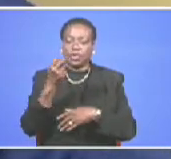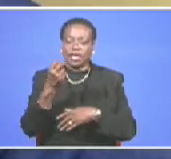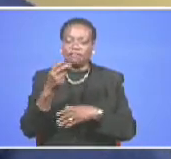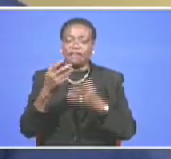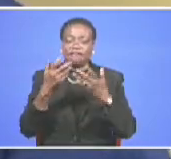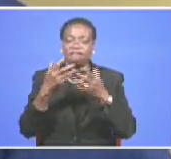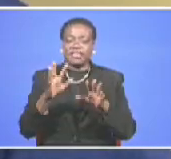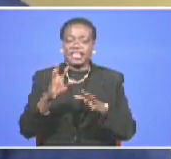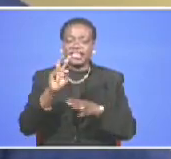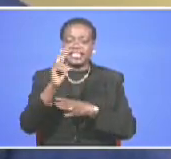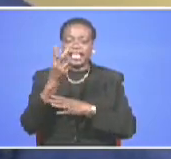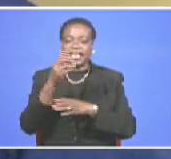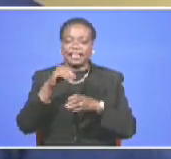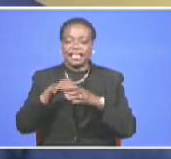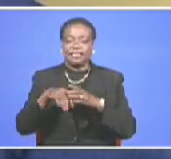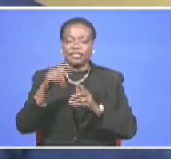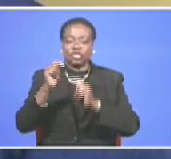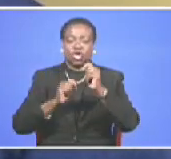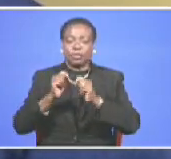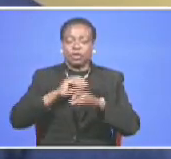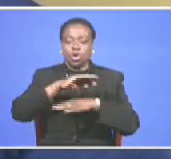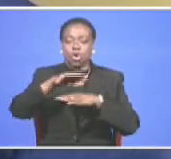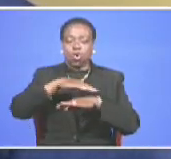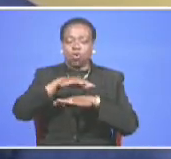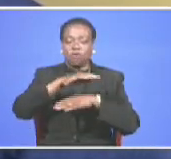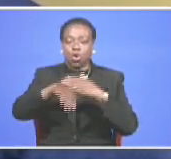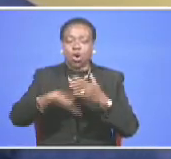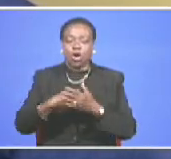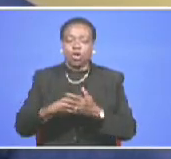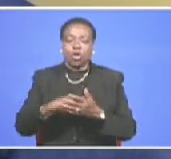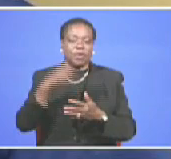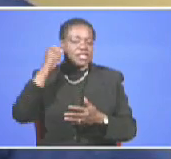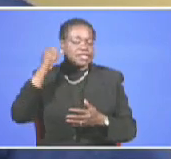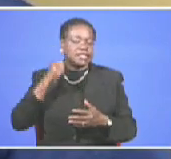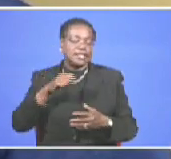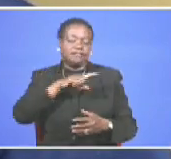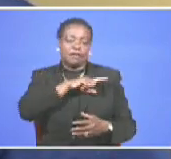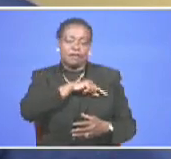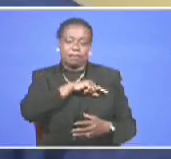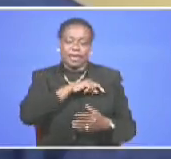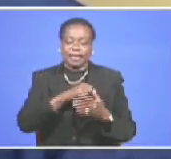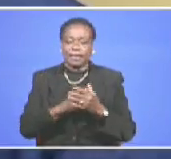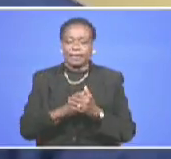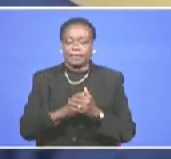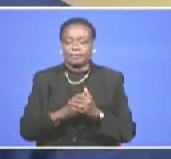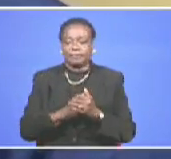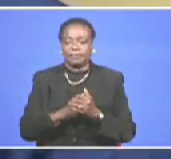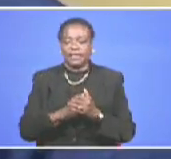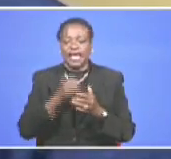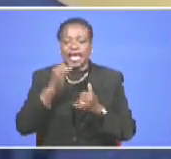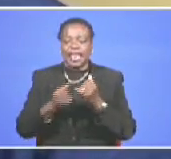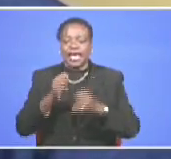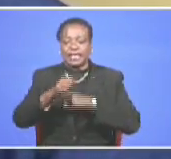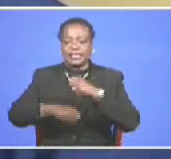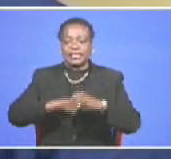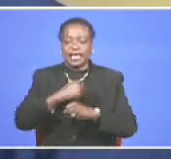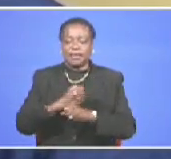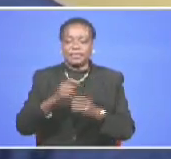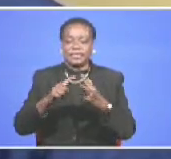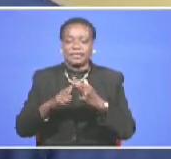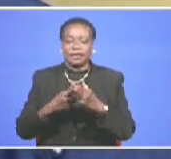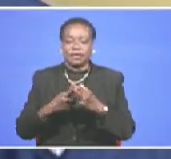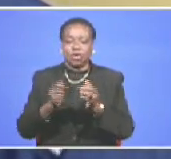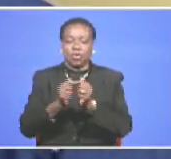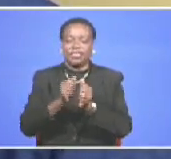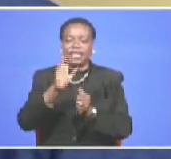finished second in the tournament overall. Got the silver medal, made us proud, and the U11s won it. Last year we started with